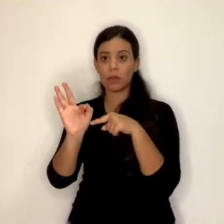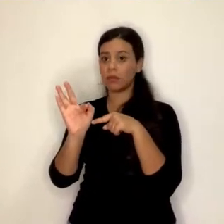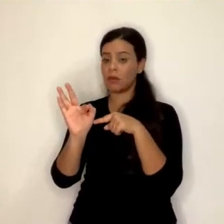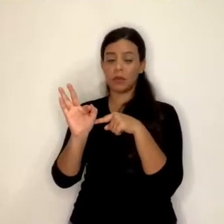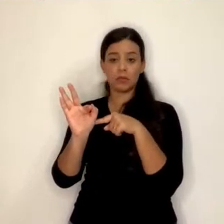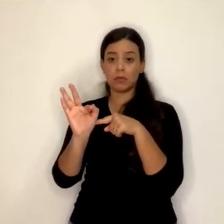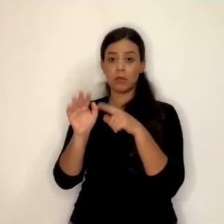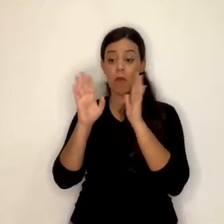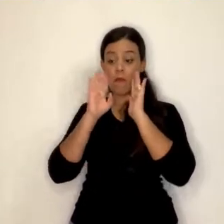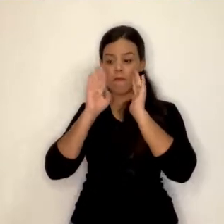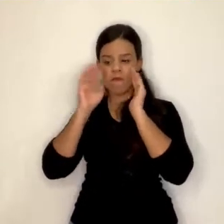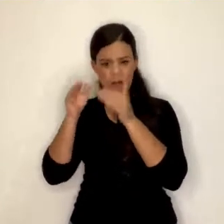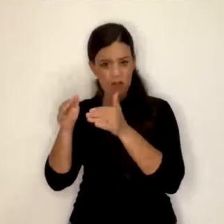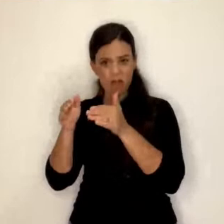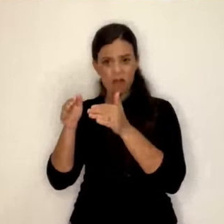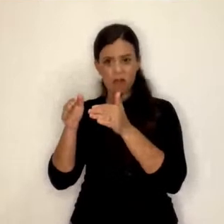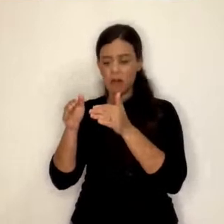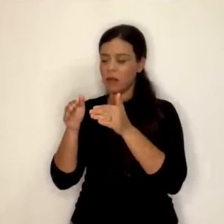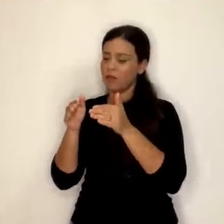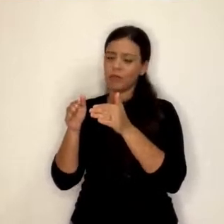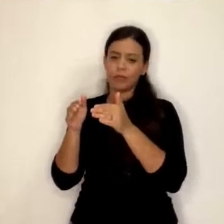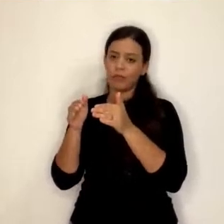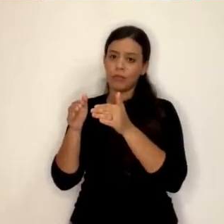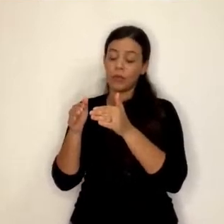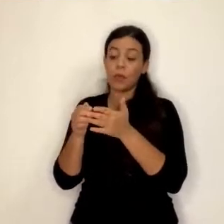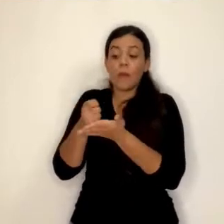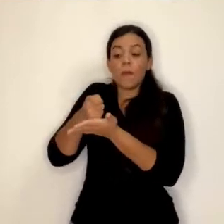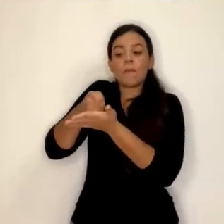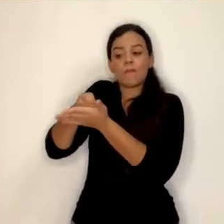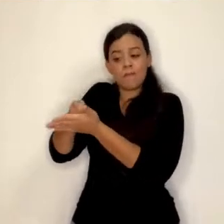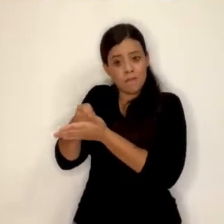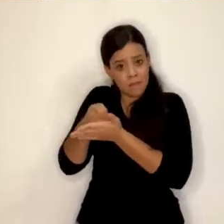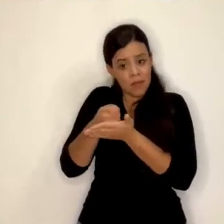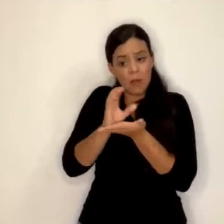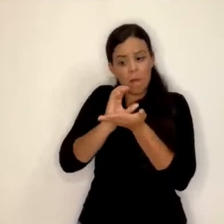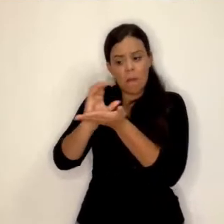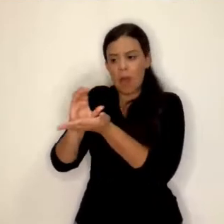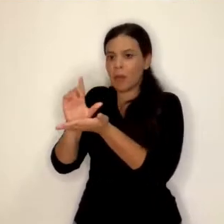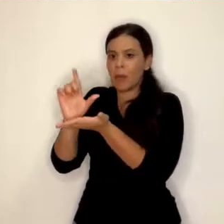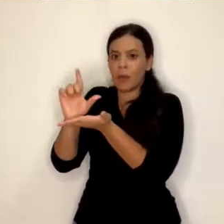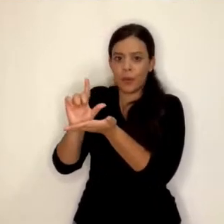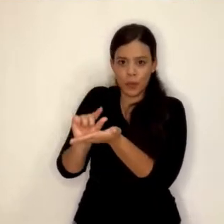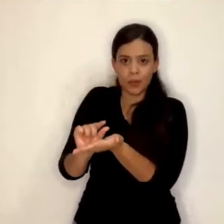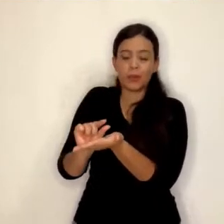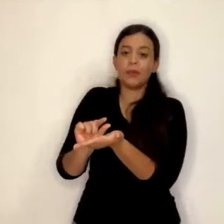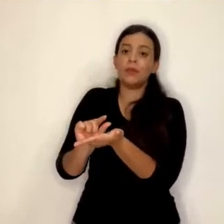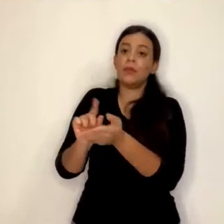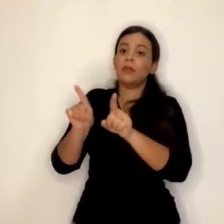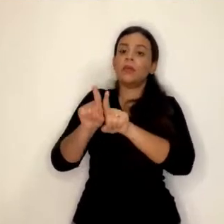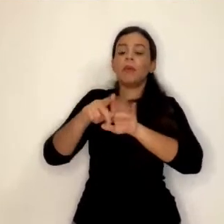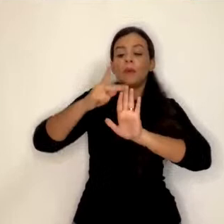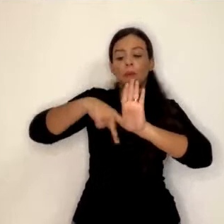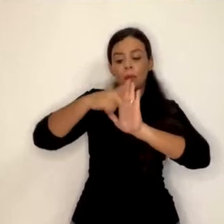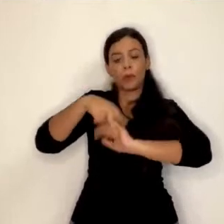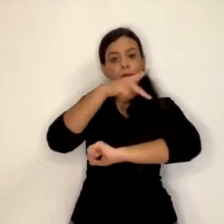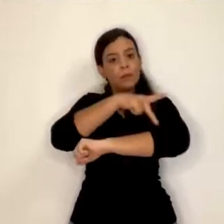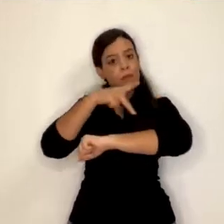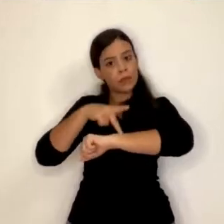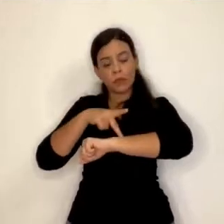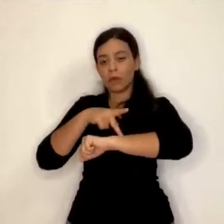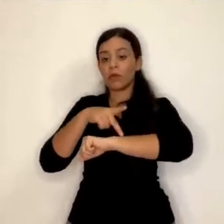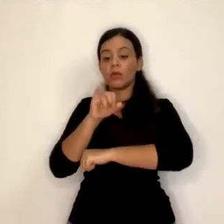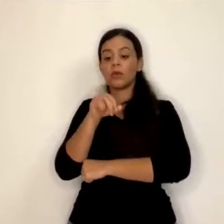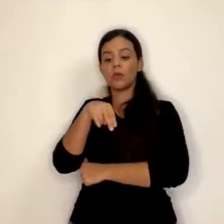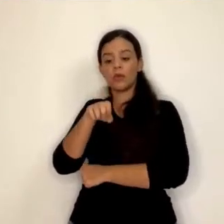nothing. Universities are under siege in terms of its administrative